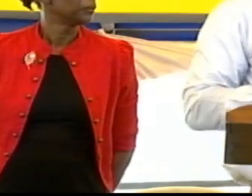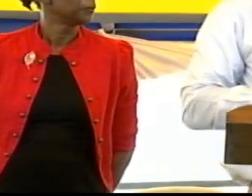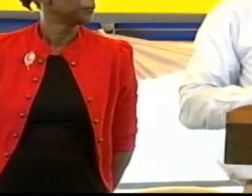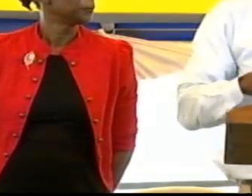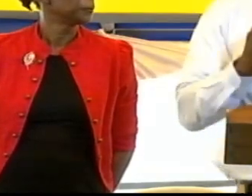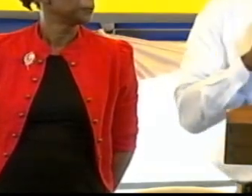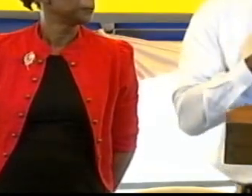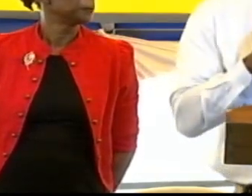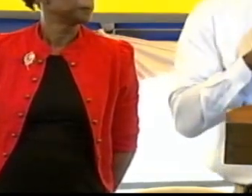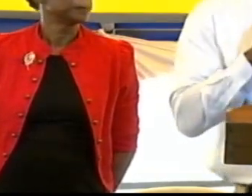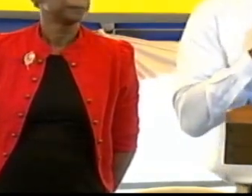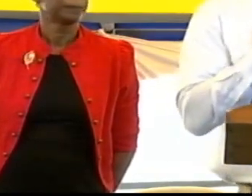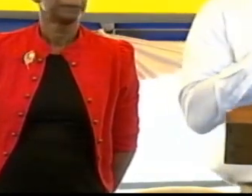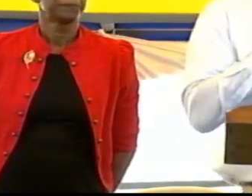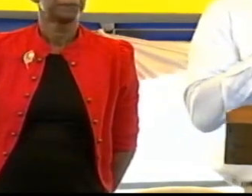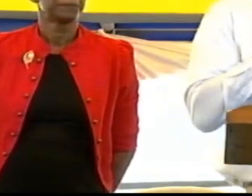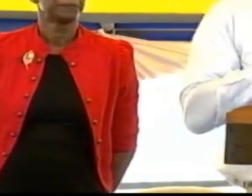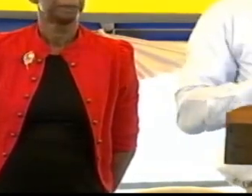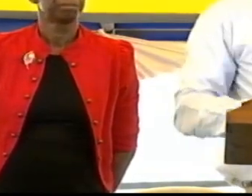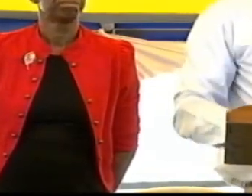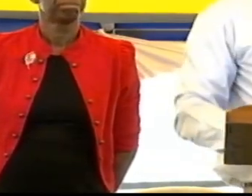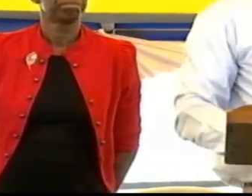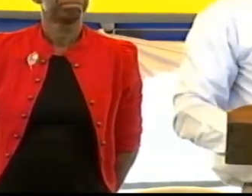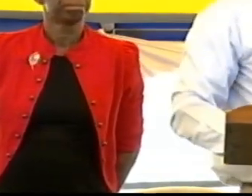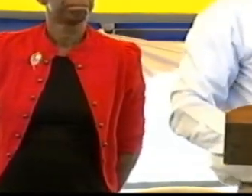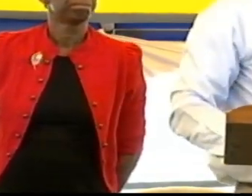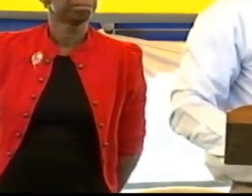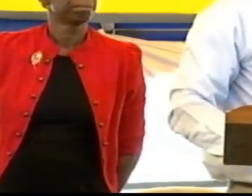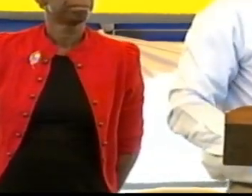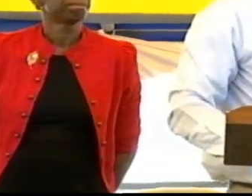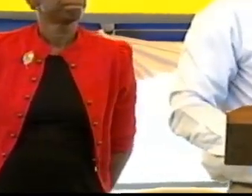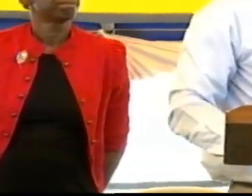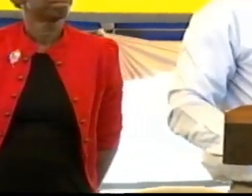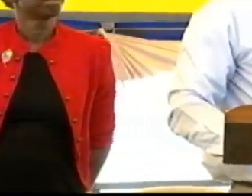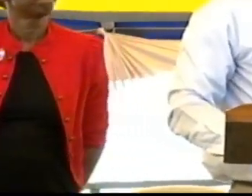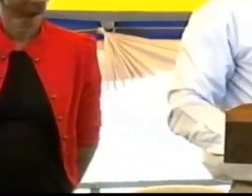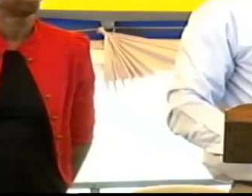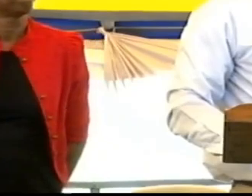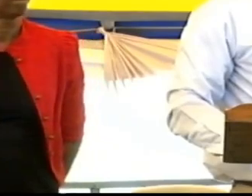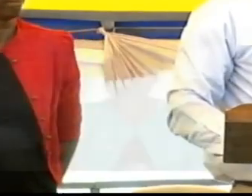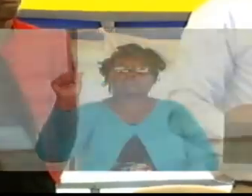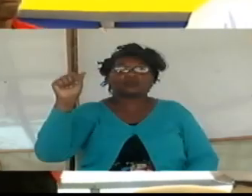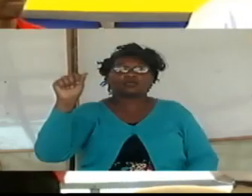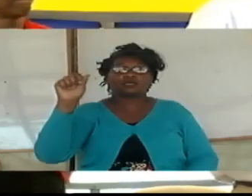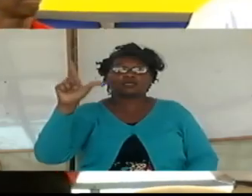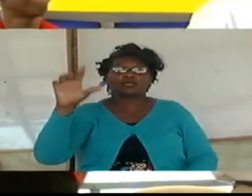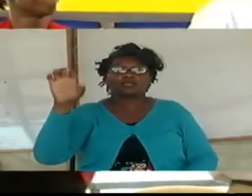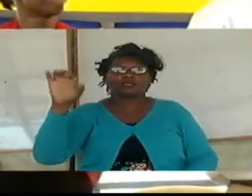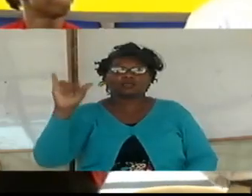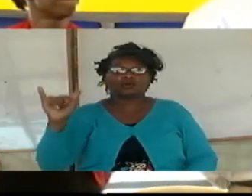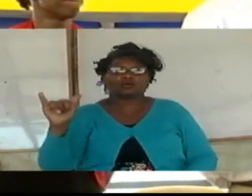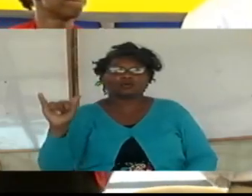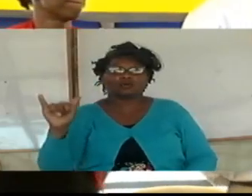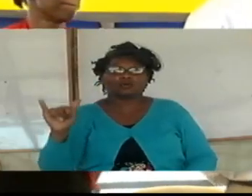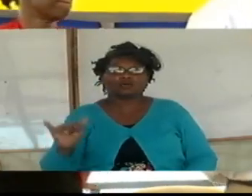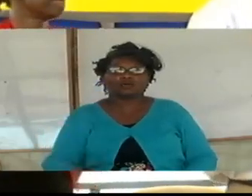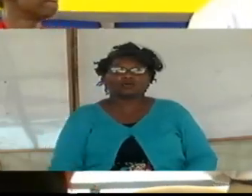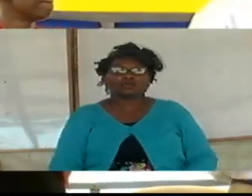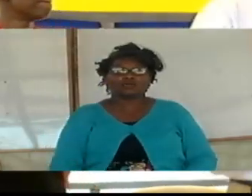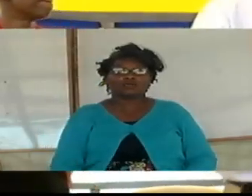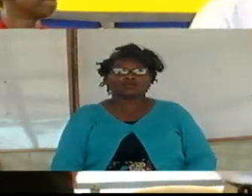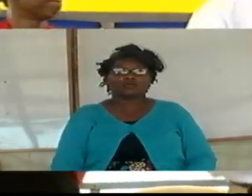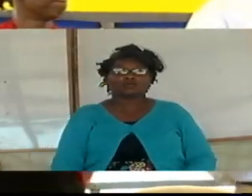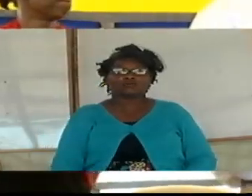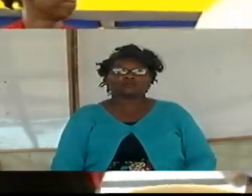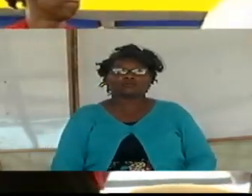Bishop Daly. Hallelujah. And I want him to also just leave his testimony briefly and